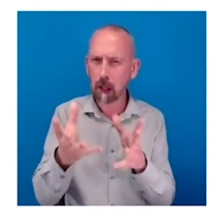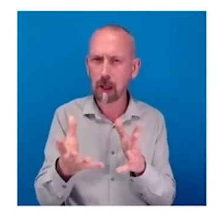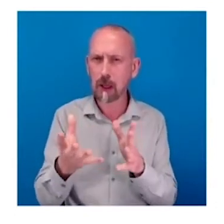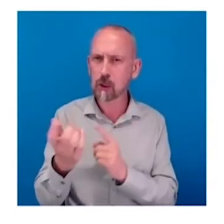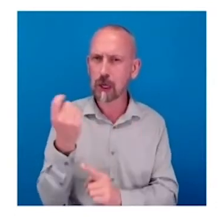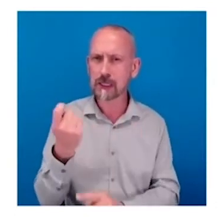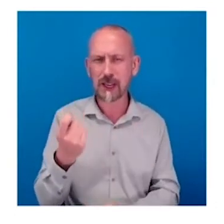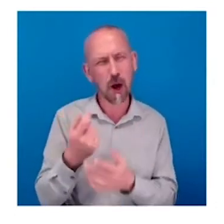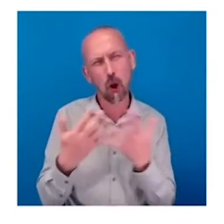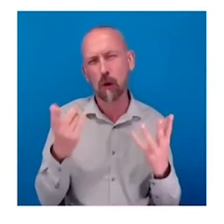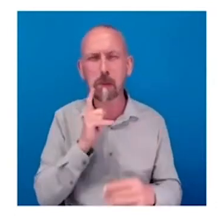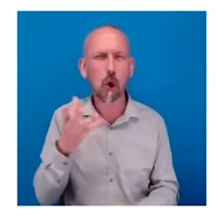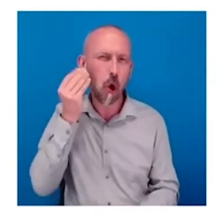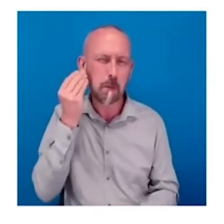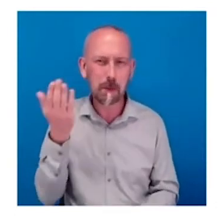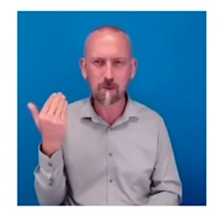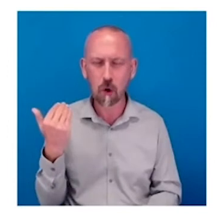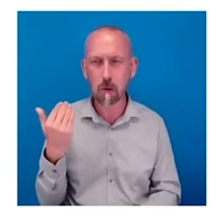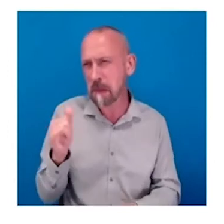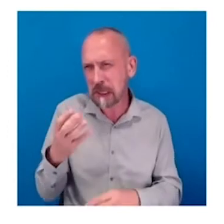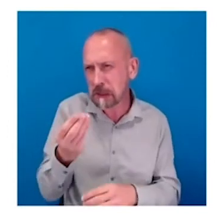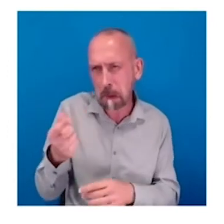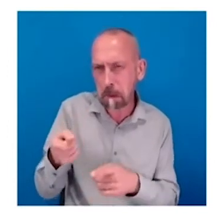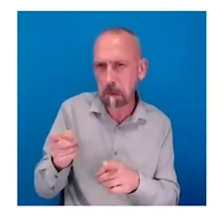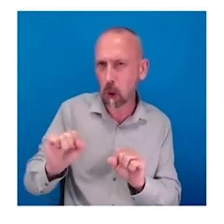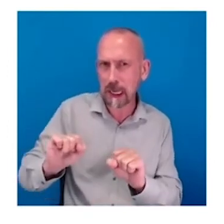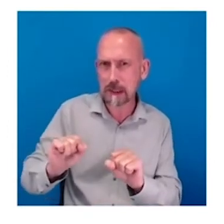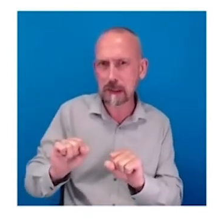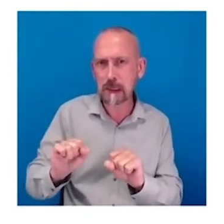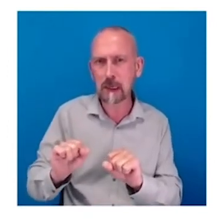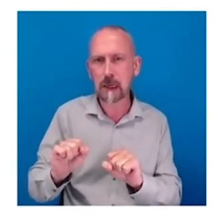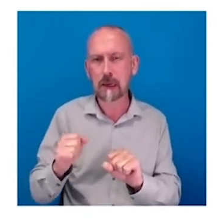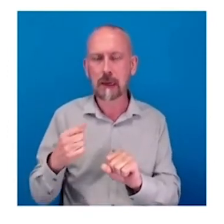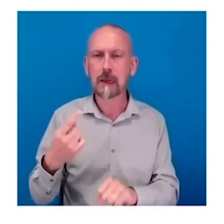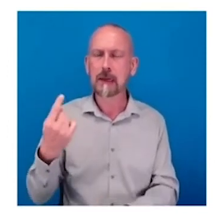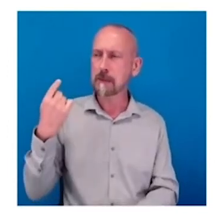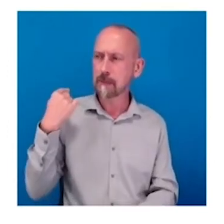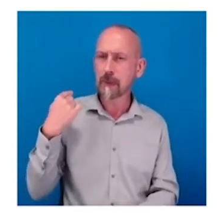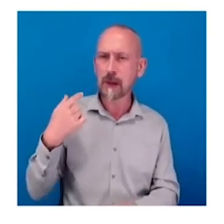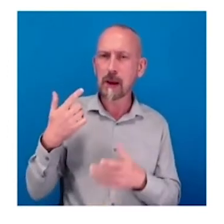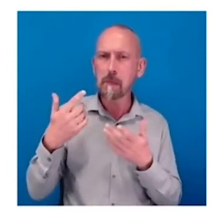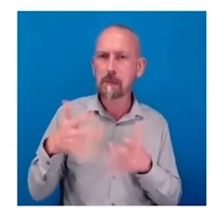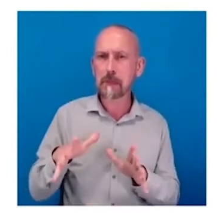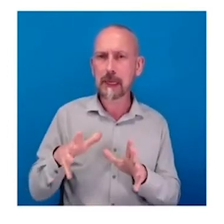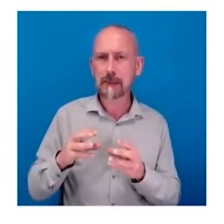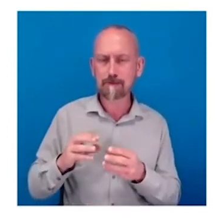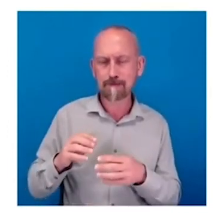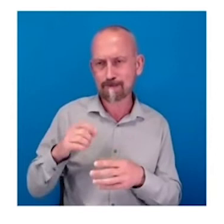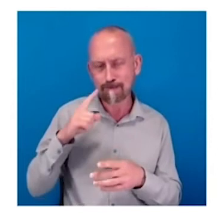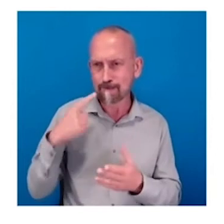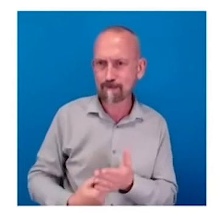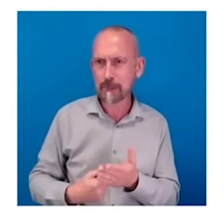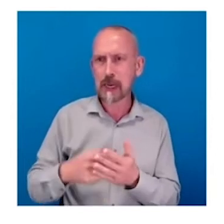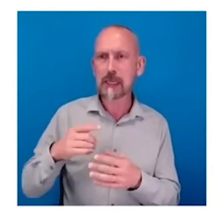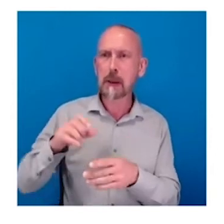talk about before, but some may not have. We were going through reinventing our actual payphone where you pick up, but that doesn't work